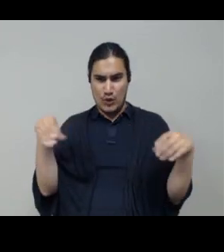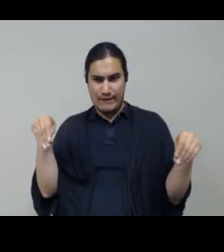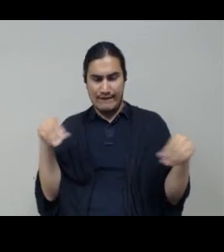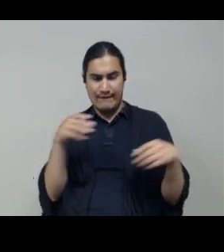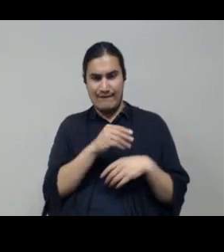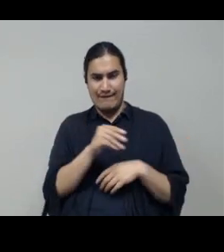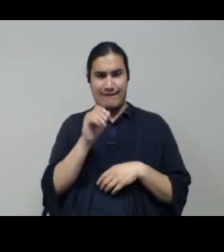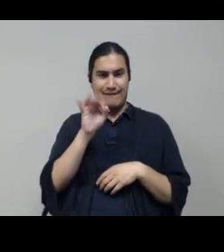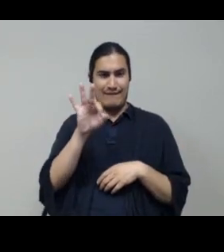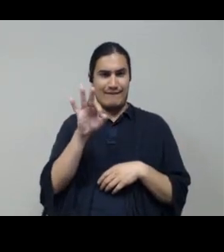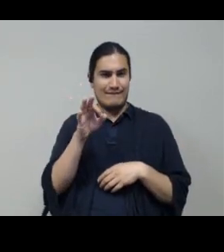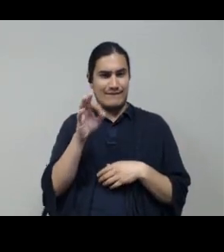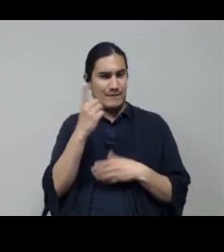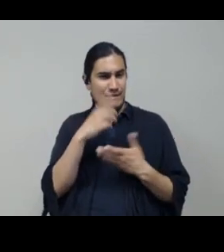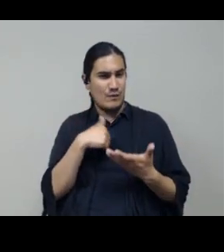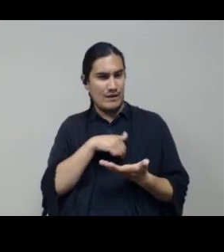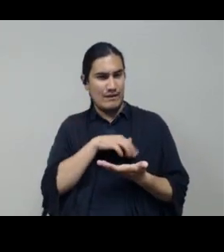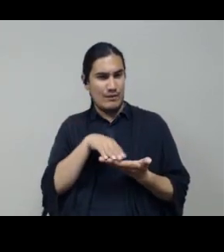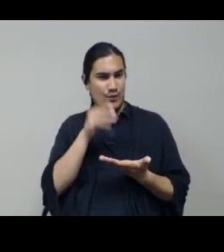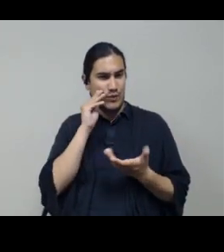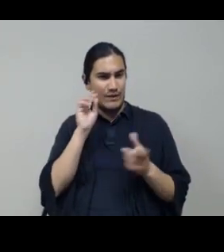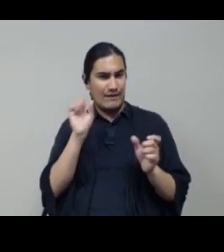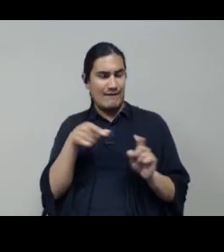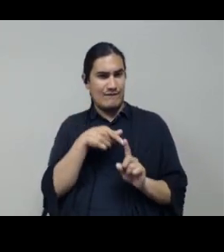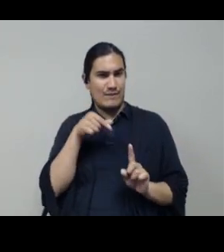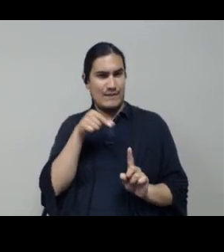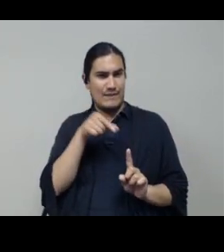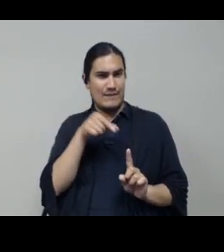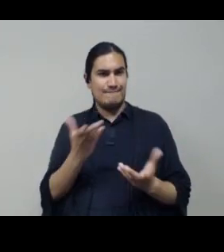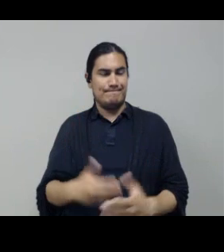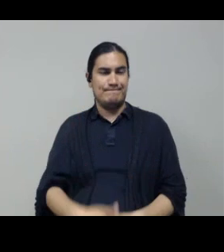there are lessons learned in this regard.